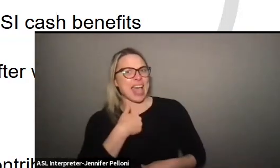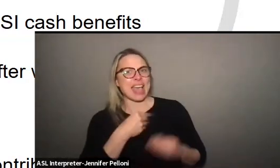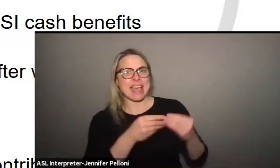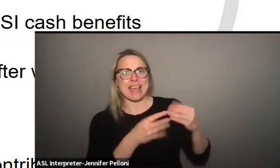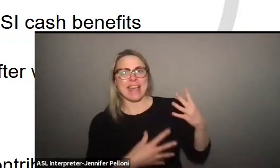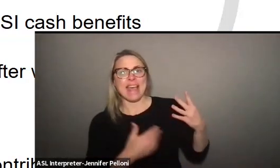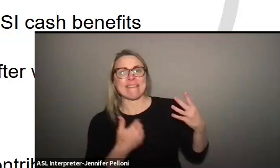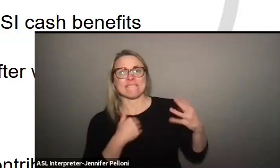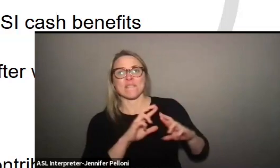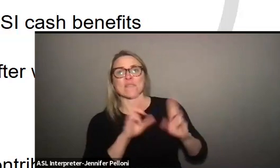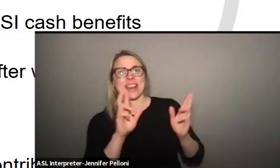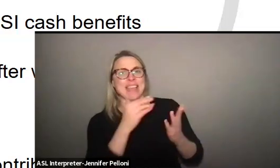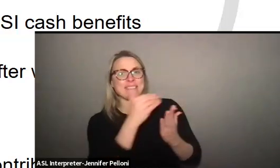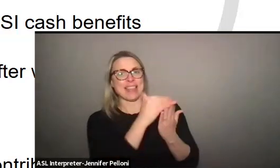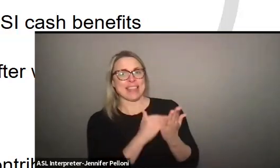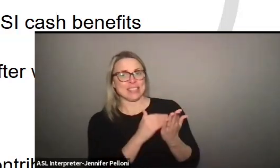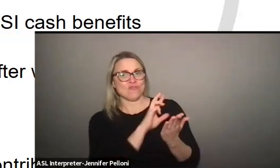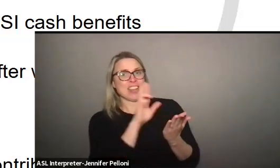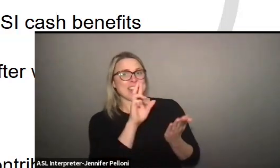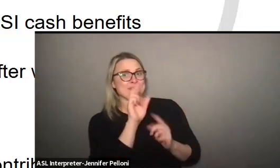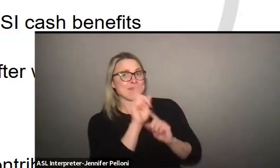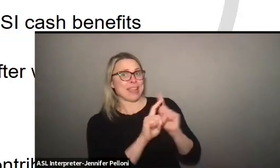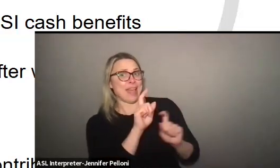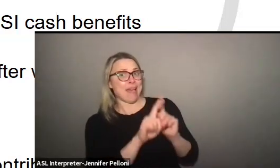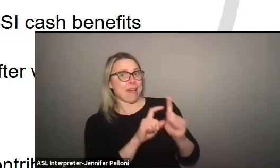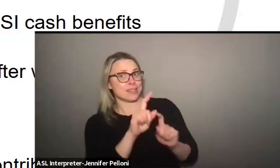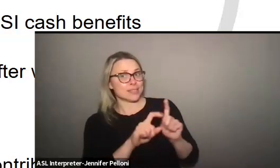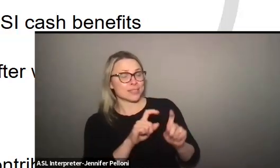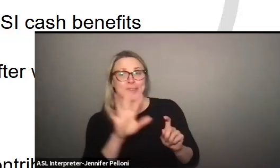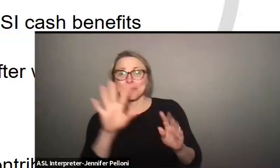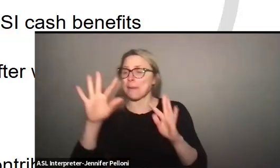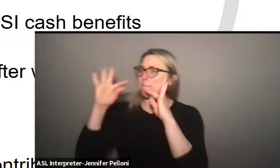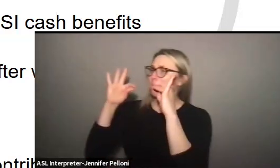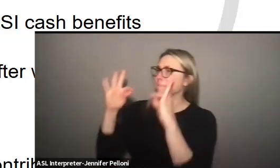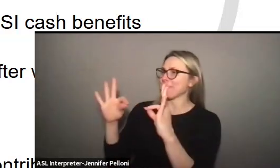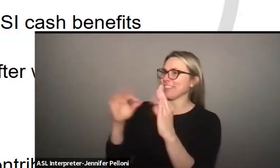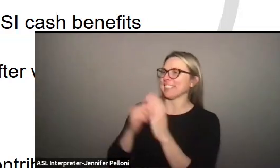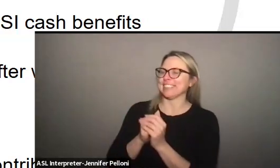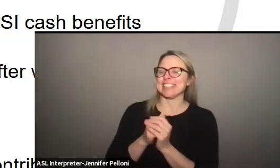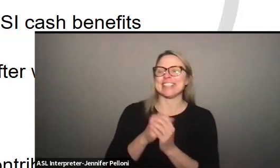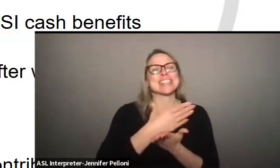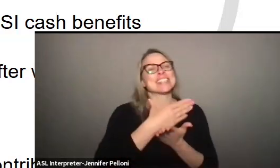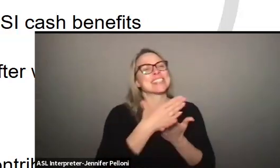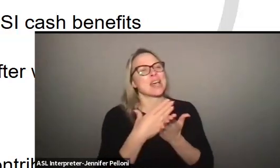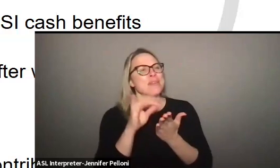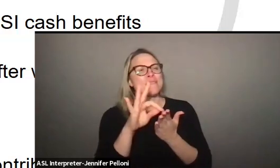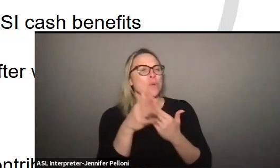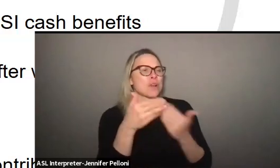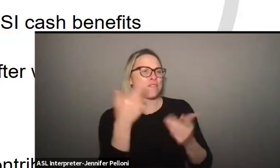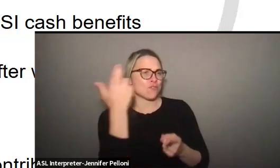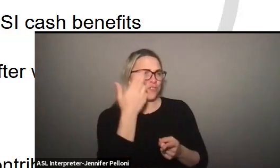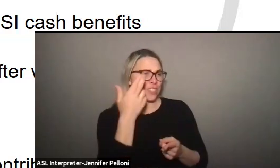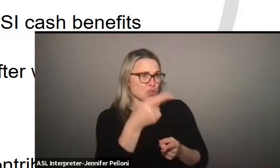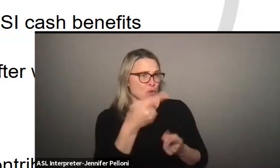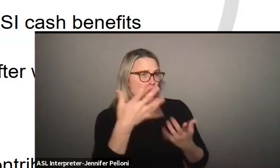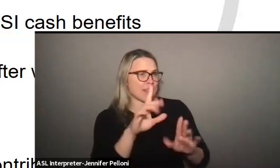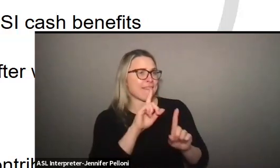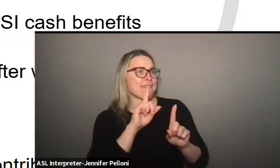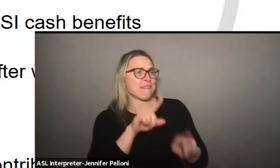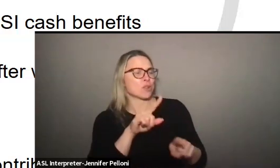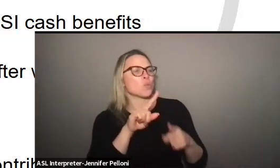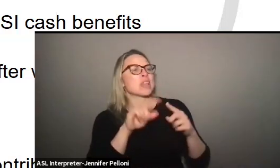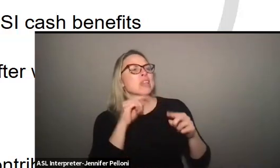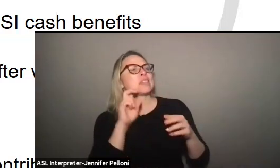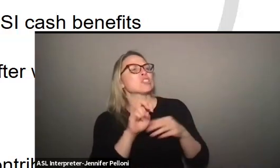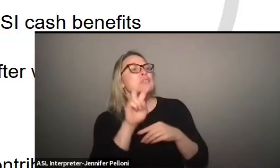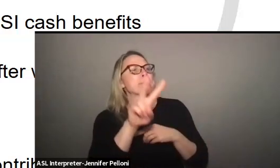actually have a list and I can ask them. Perfect. And then Thank some you. of them, if for any reason we already answered it, we can skip